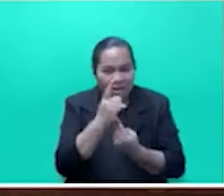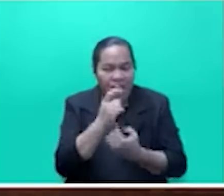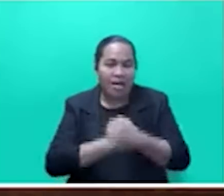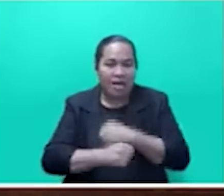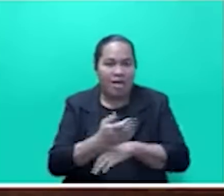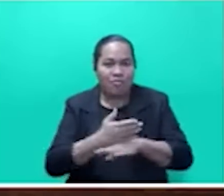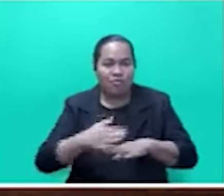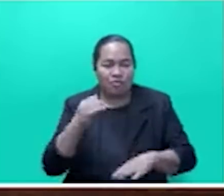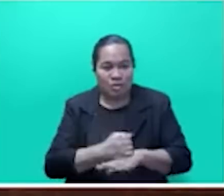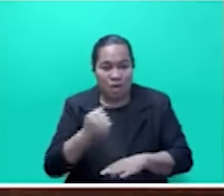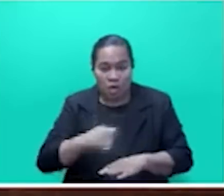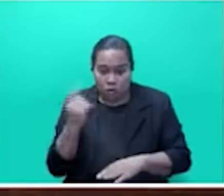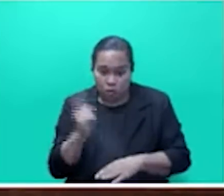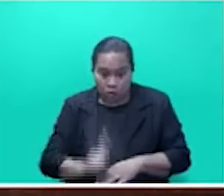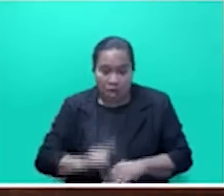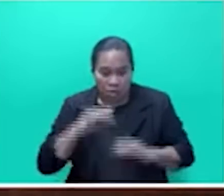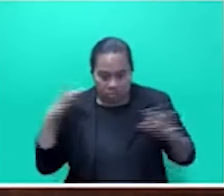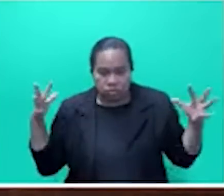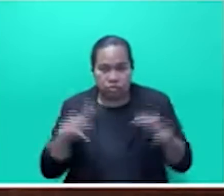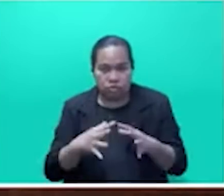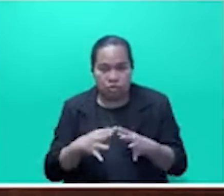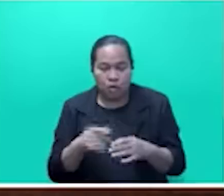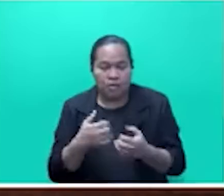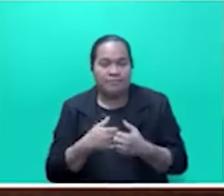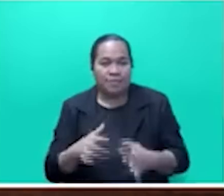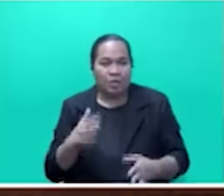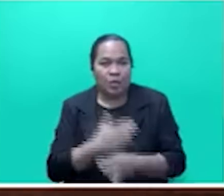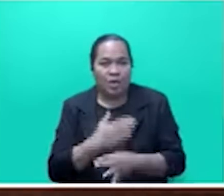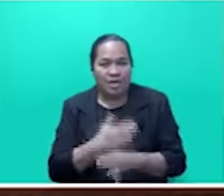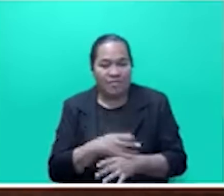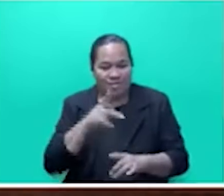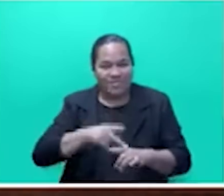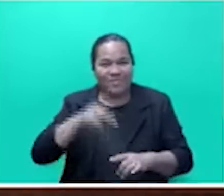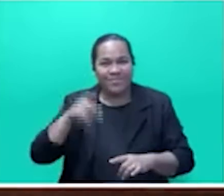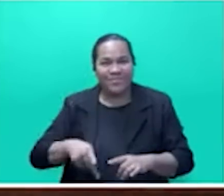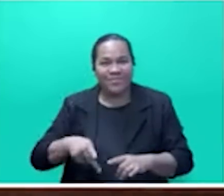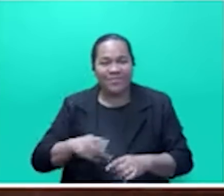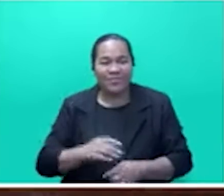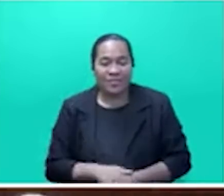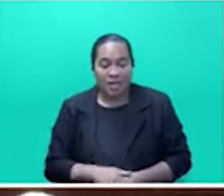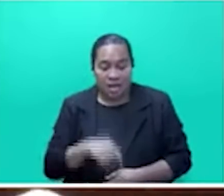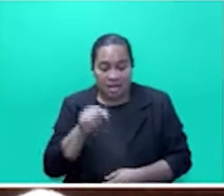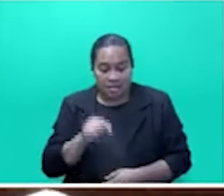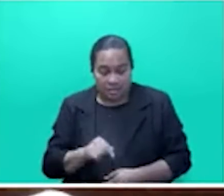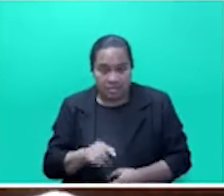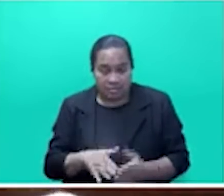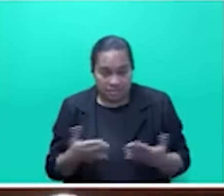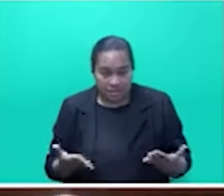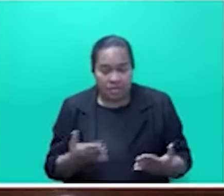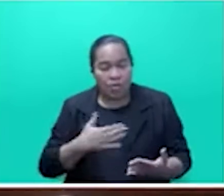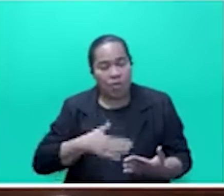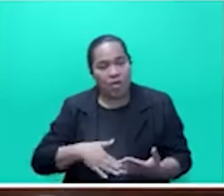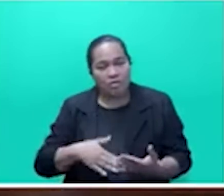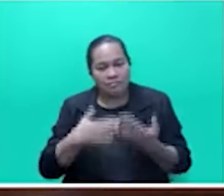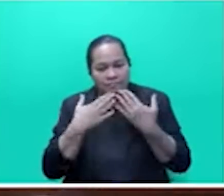we gather to begin our work in earnest with the opening in the Parliament session. At this juncture, I am grateful to